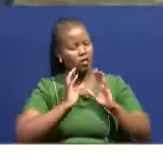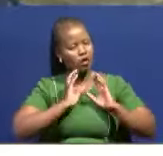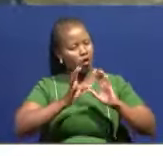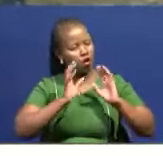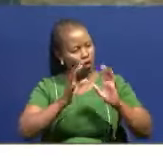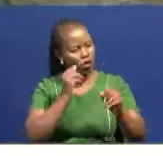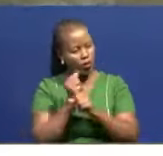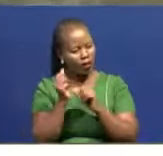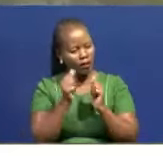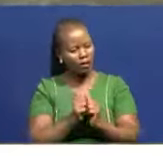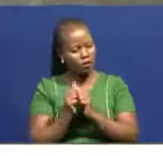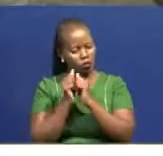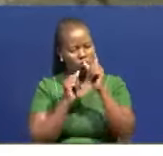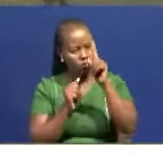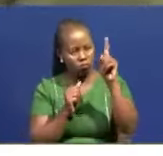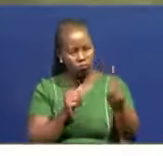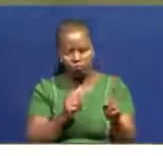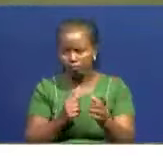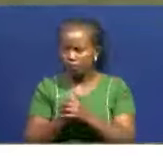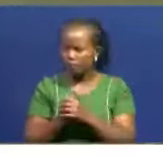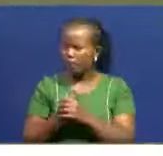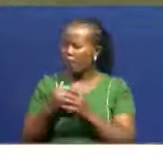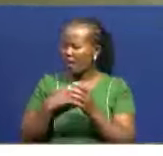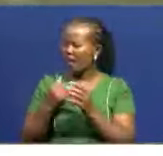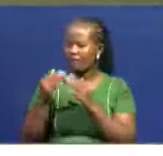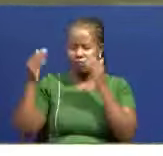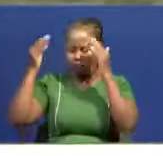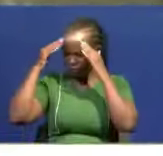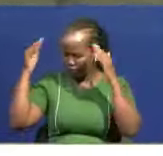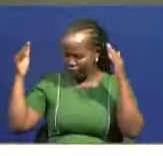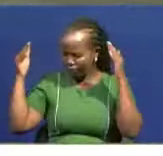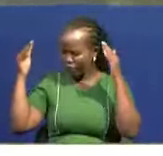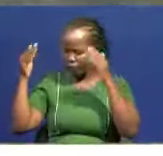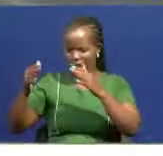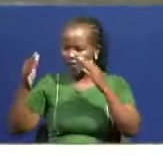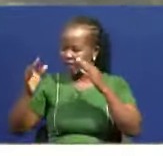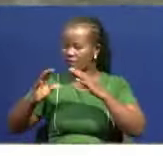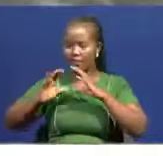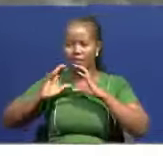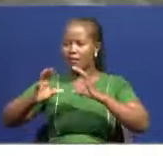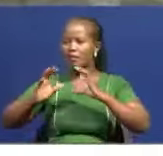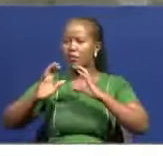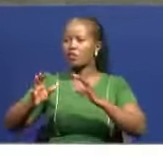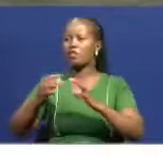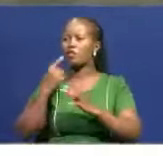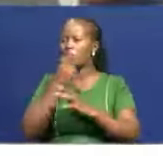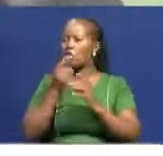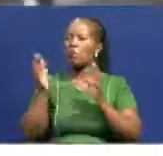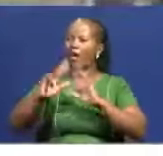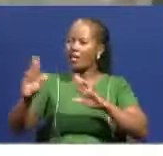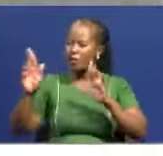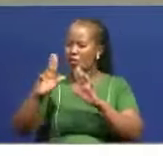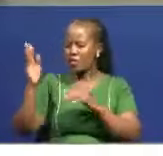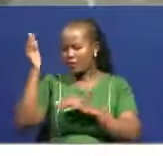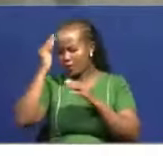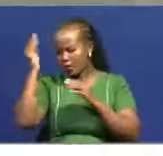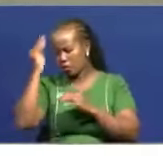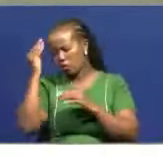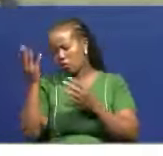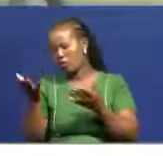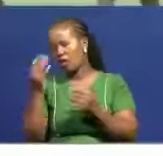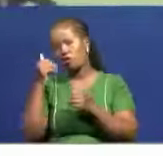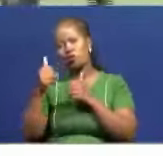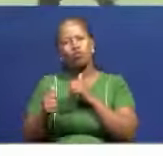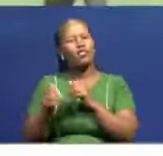schools? Very passionate coaches at that level. They're willing to learn, which is